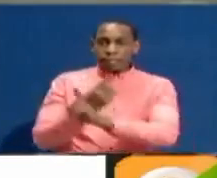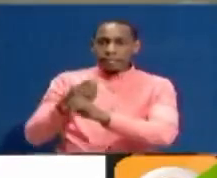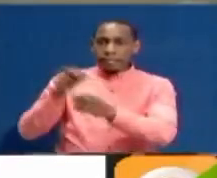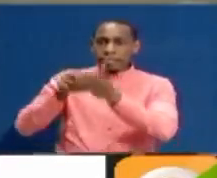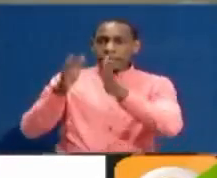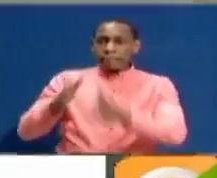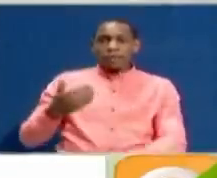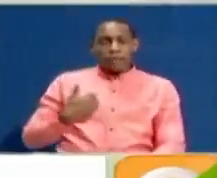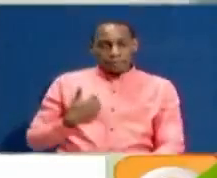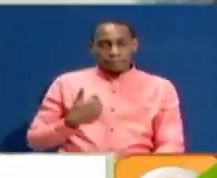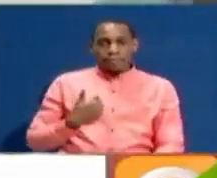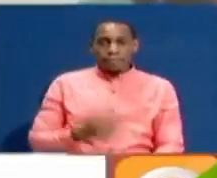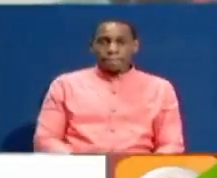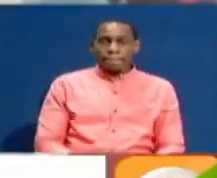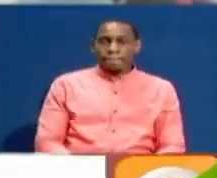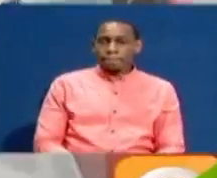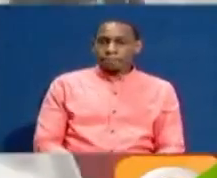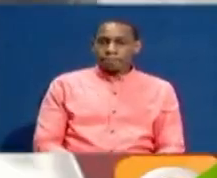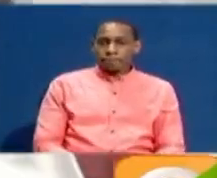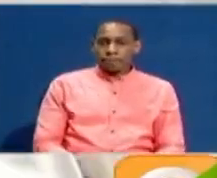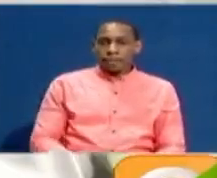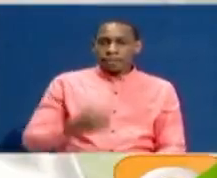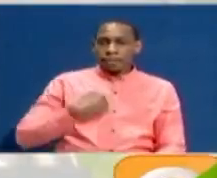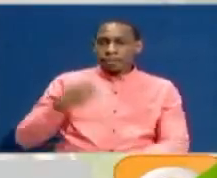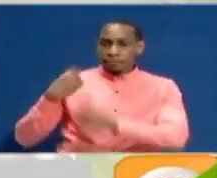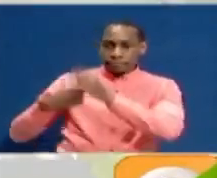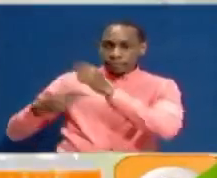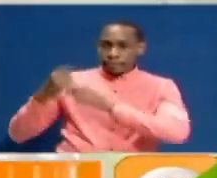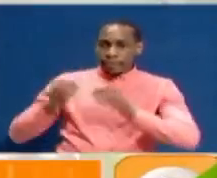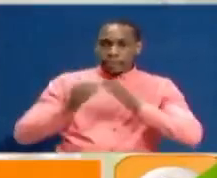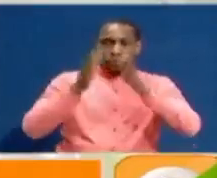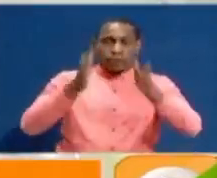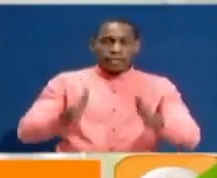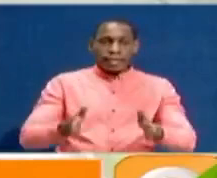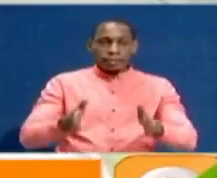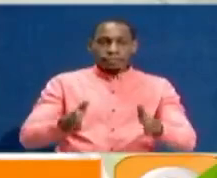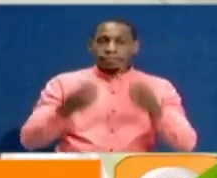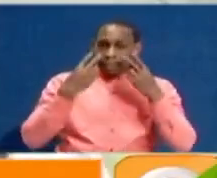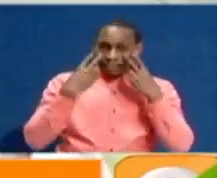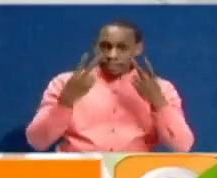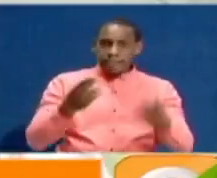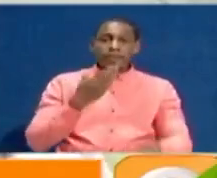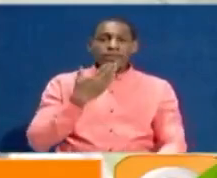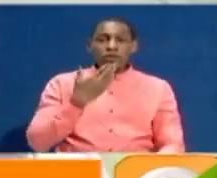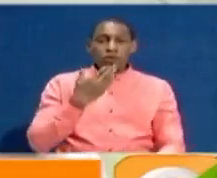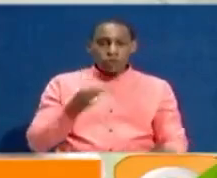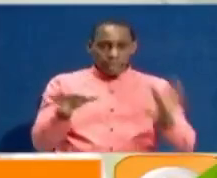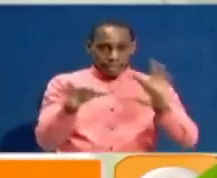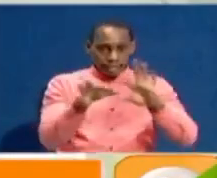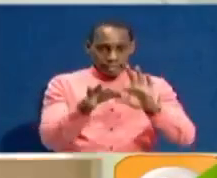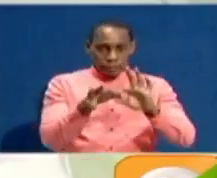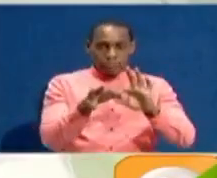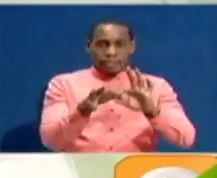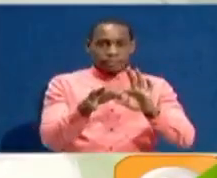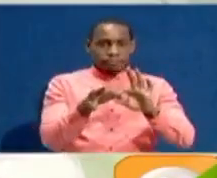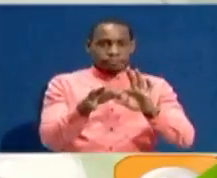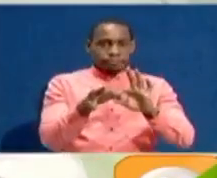candidates deliberately. Mimi nikiwa traditional leader nimeona Luhya unit ikiwa